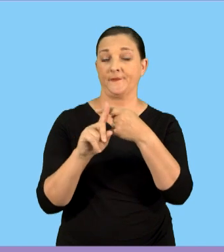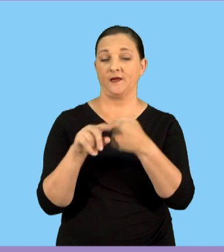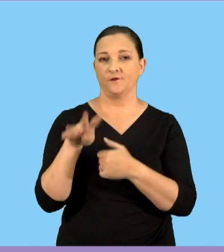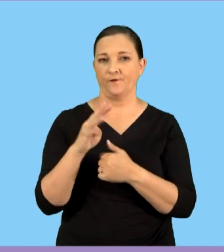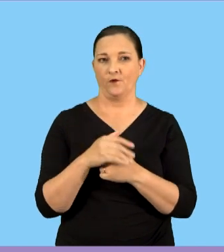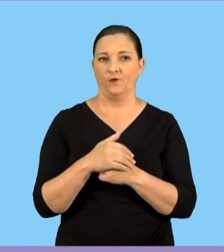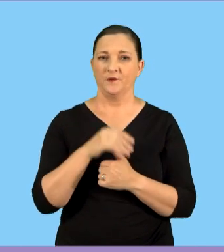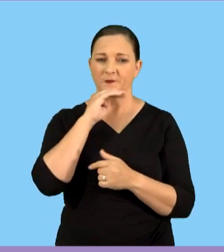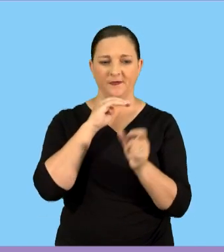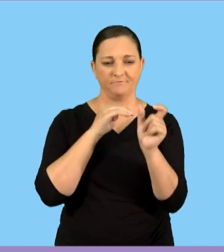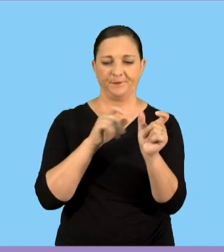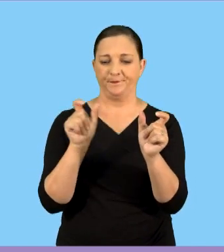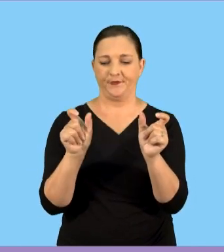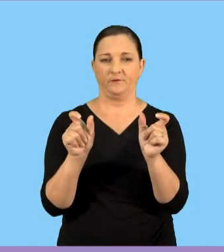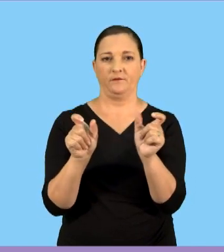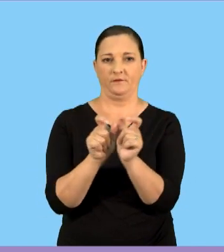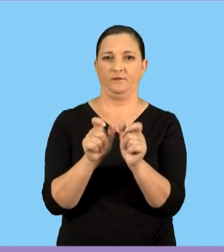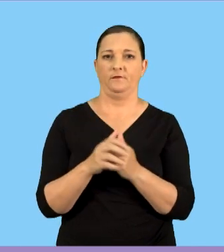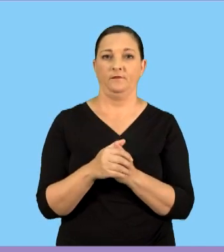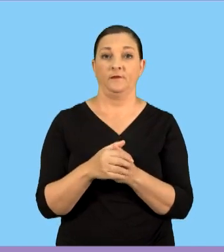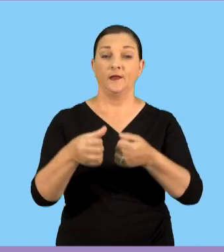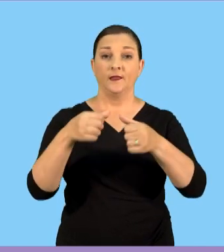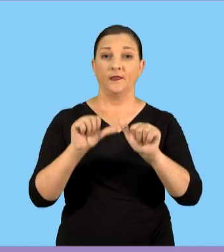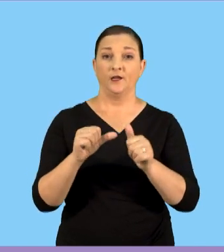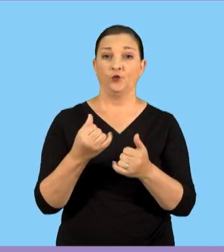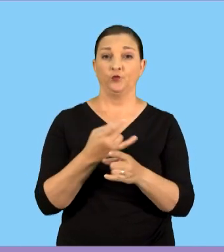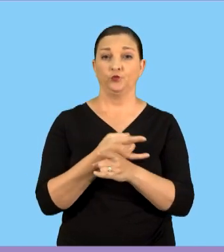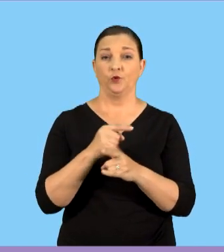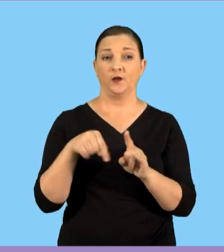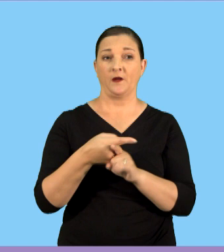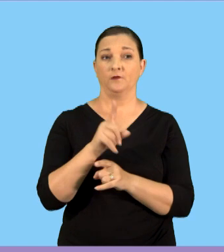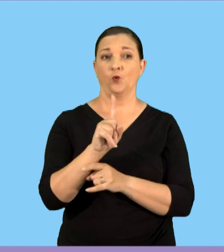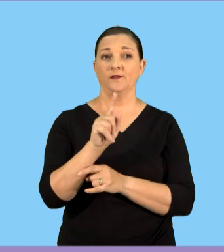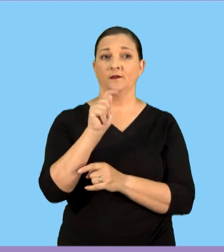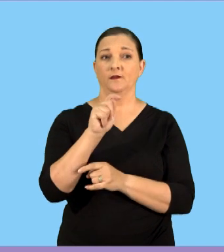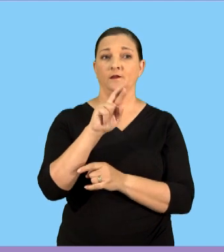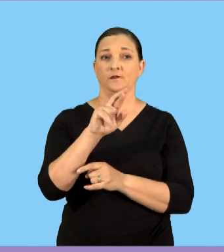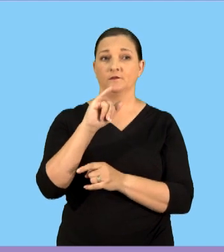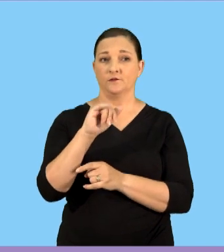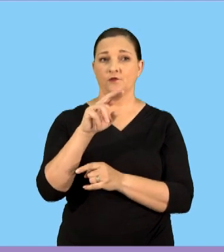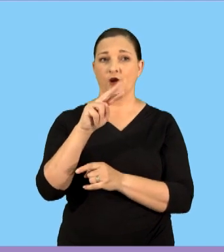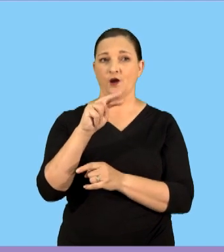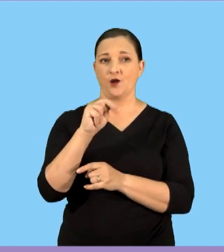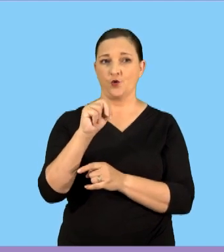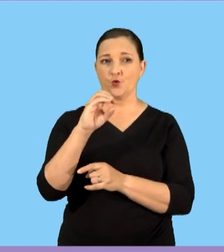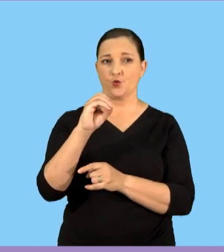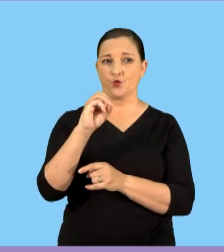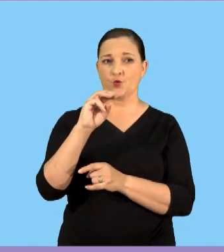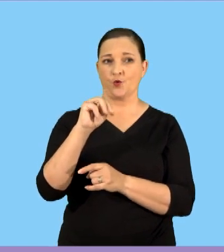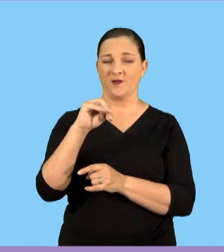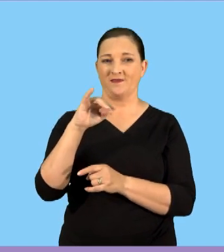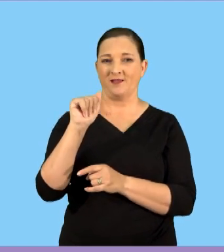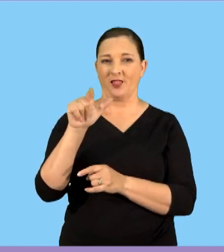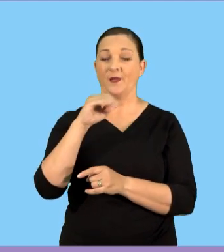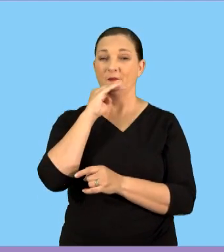the 3x squared plus 4. So those are two terms. And then we're also going to be talking about a trinomial, and